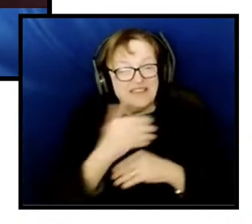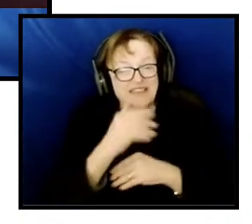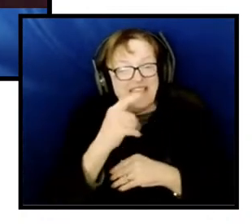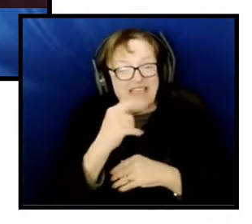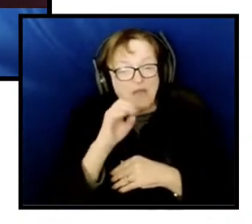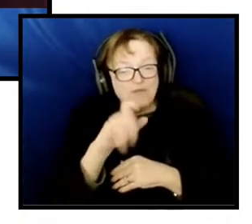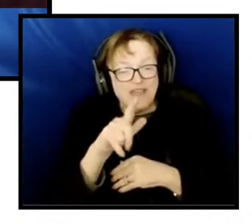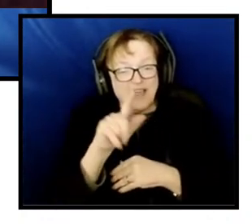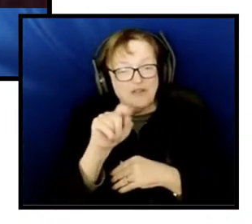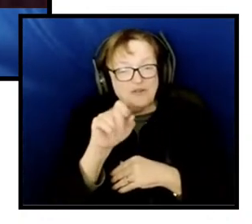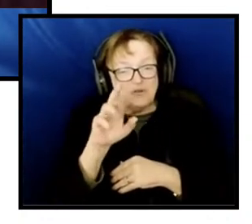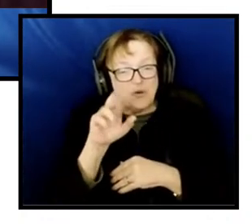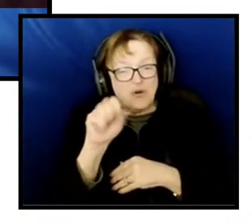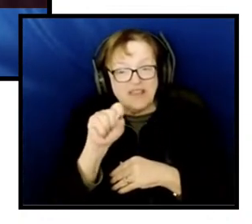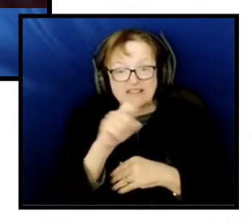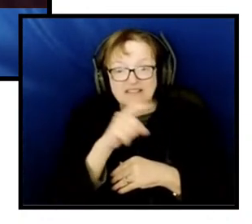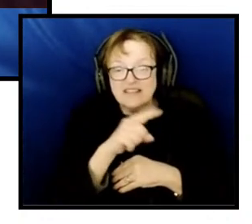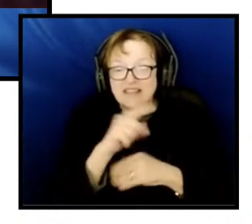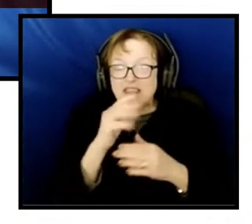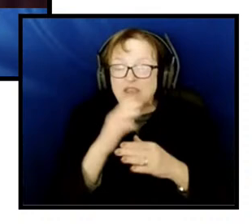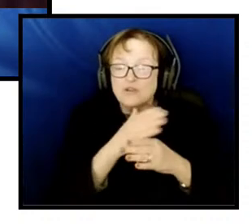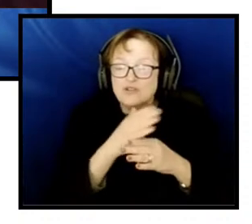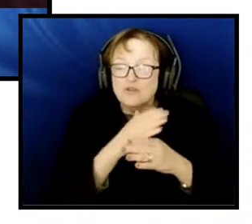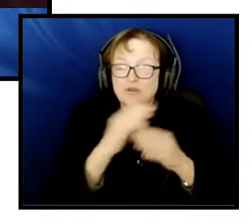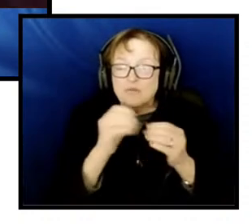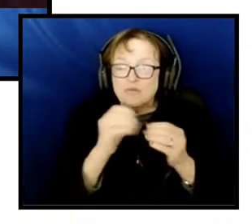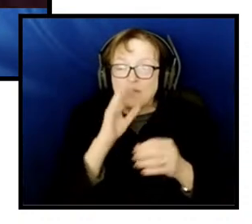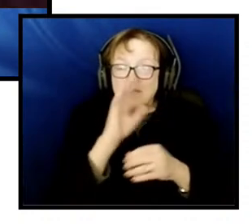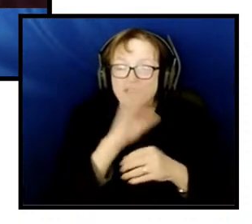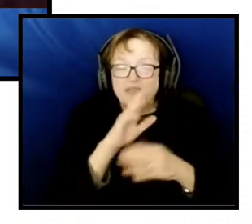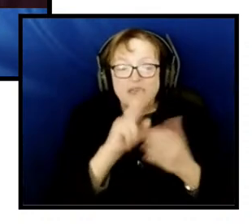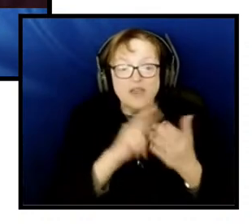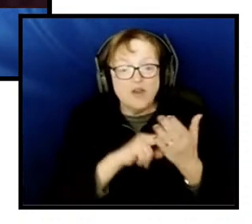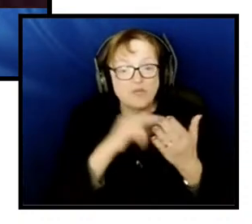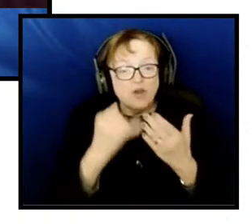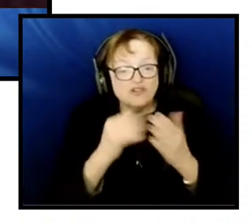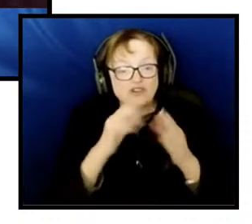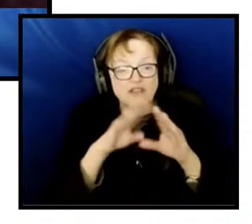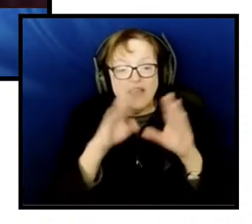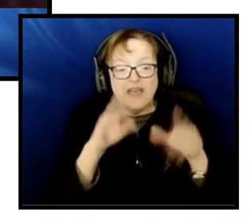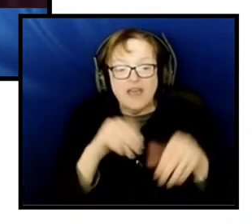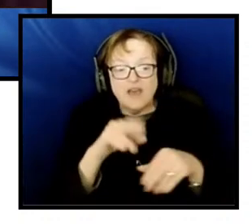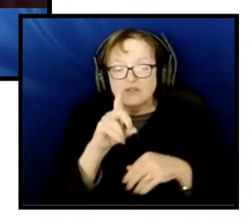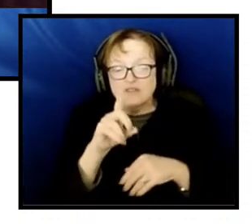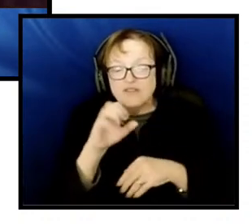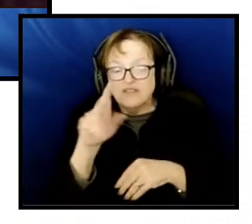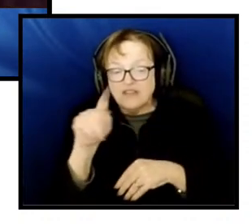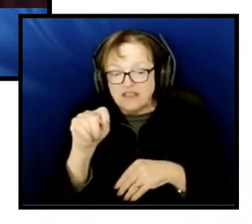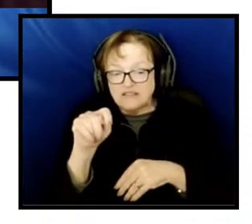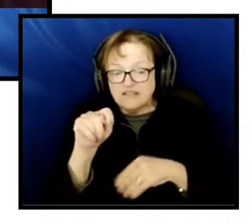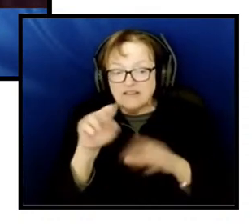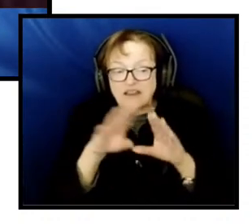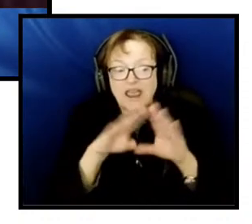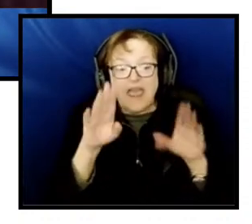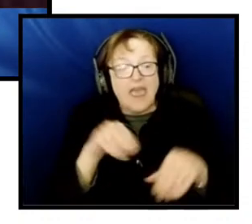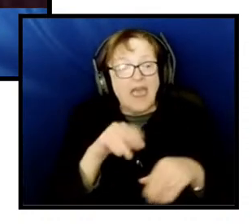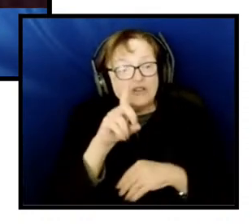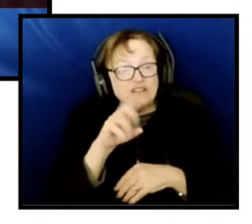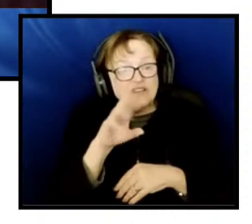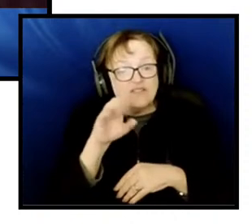Torres, who will share more about their project, House of Dust. House of Dust is